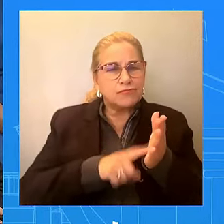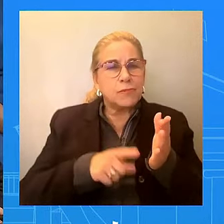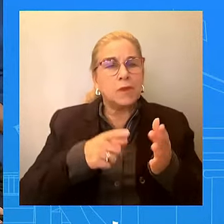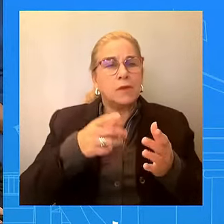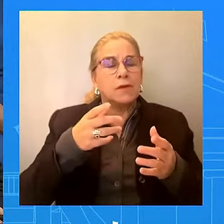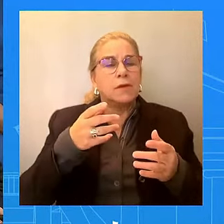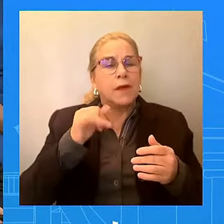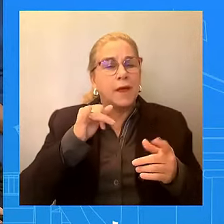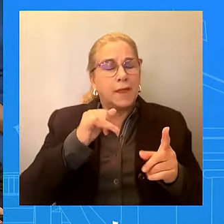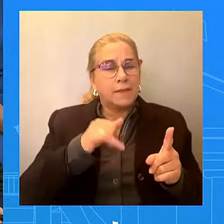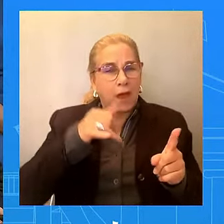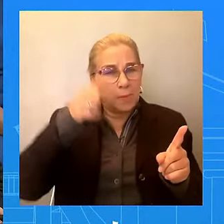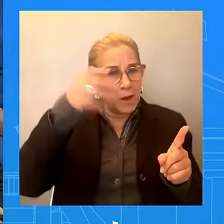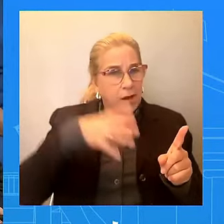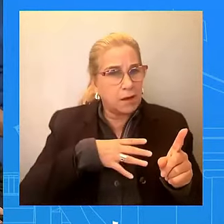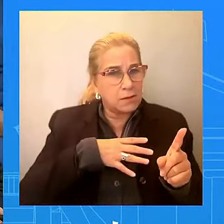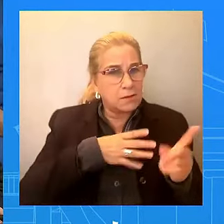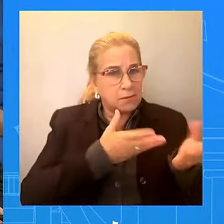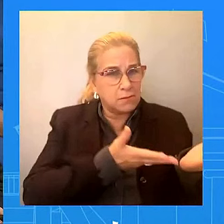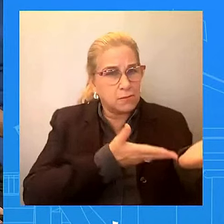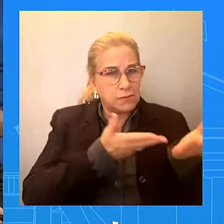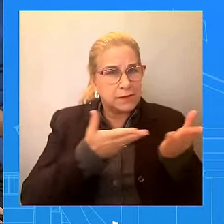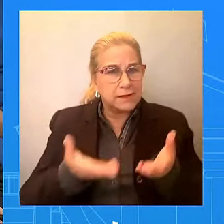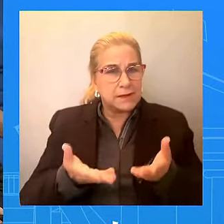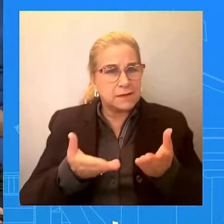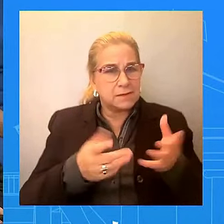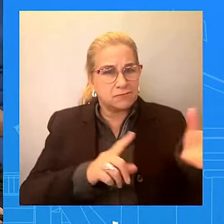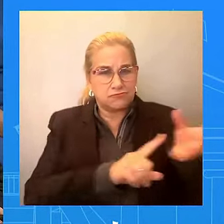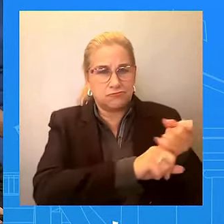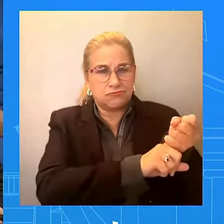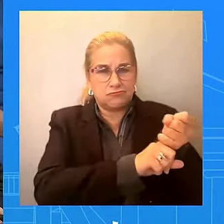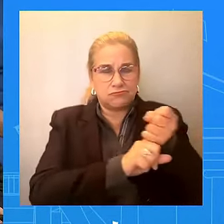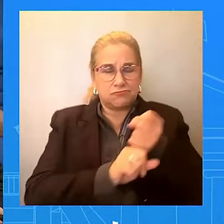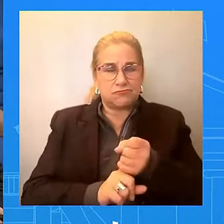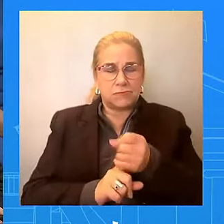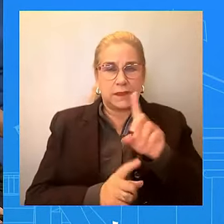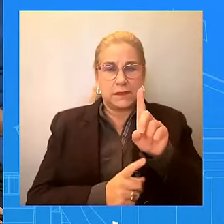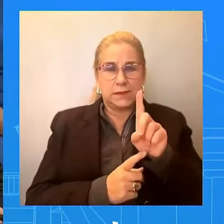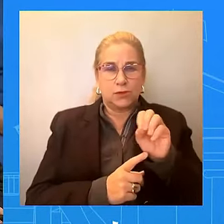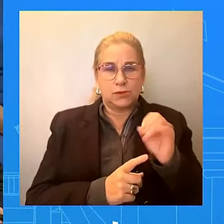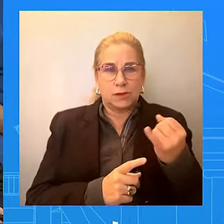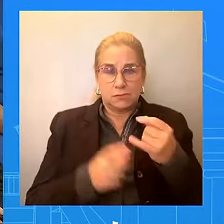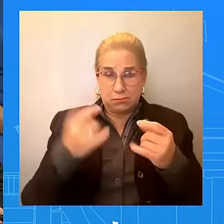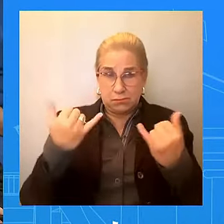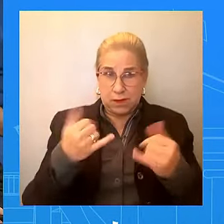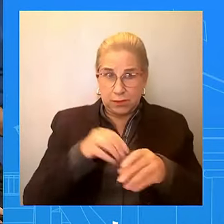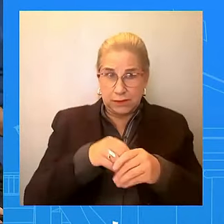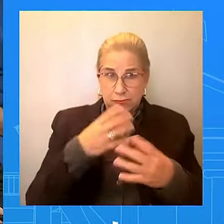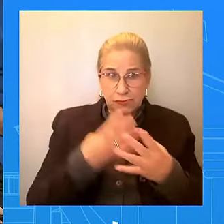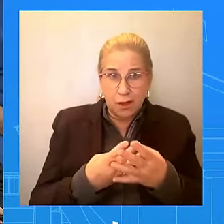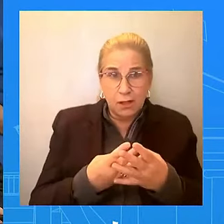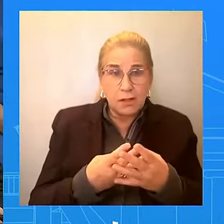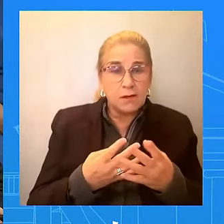into the U.S.? What screening did he undergo? What did he apply for to get here?